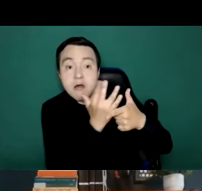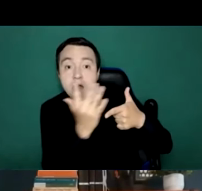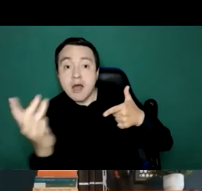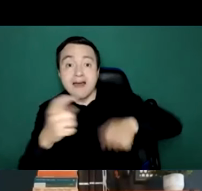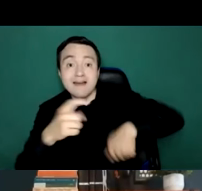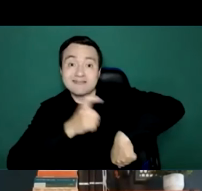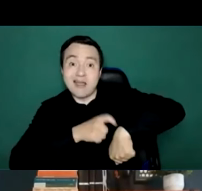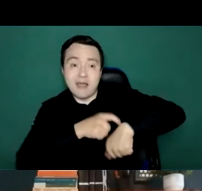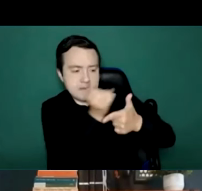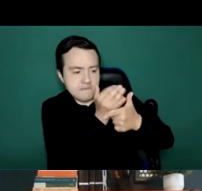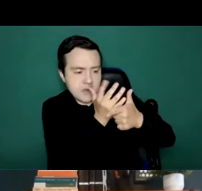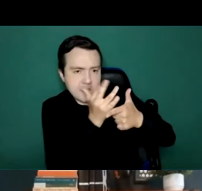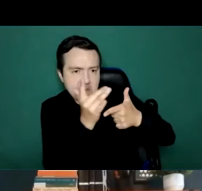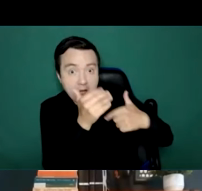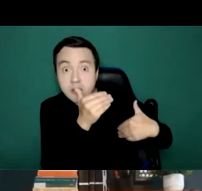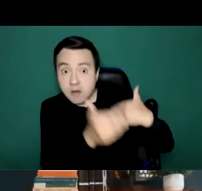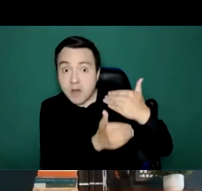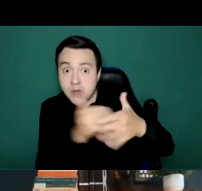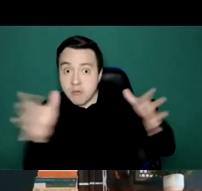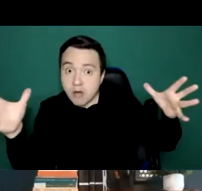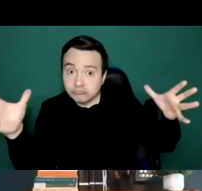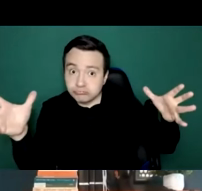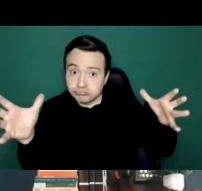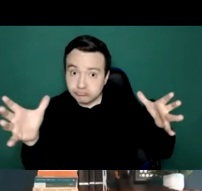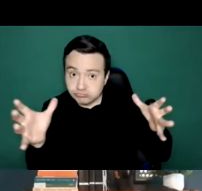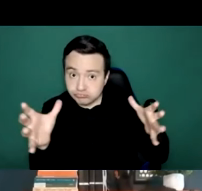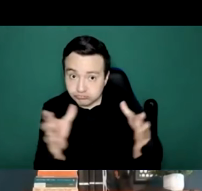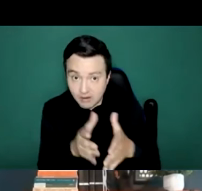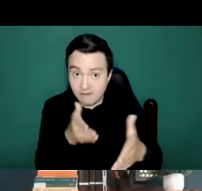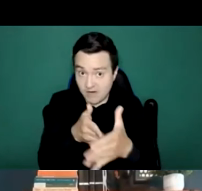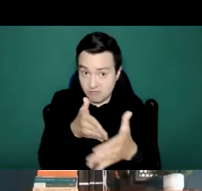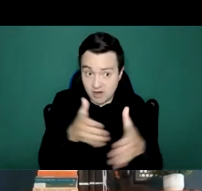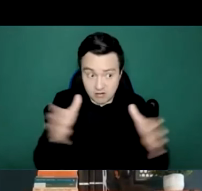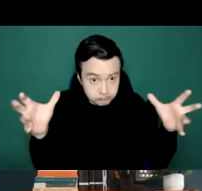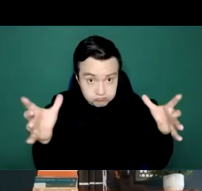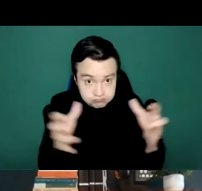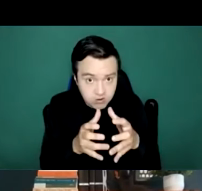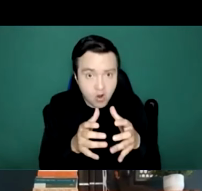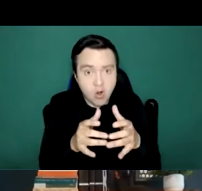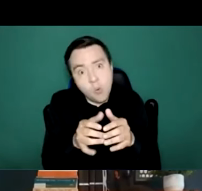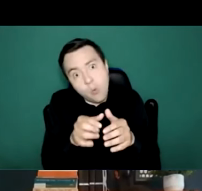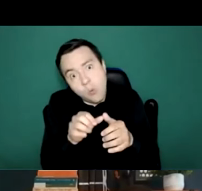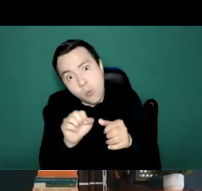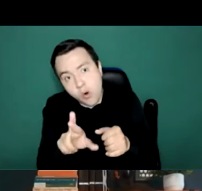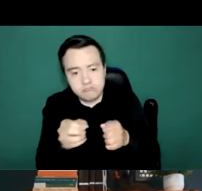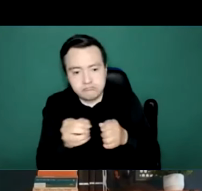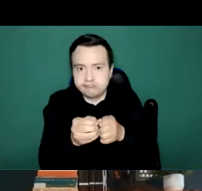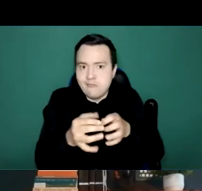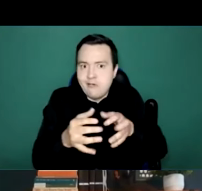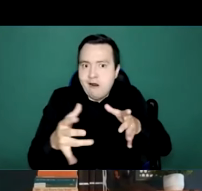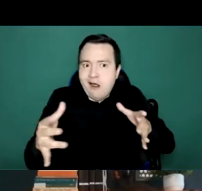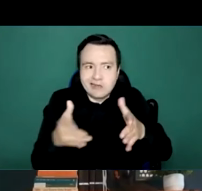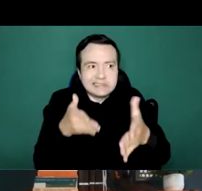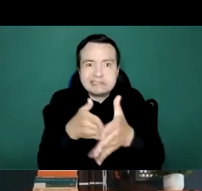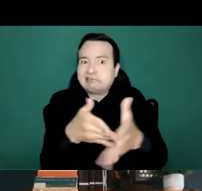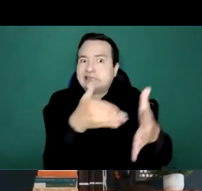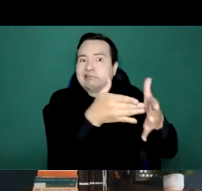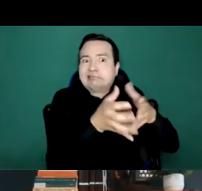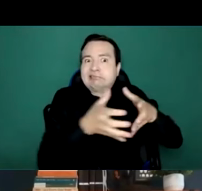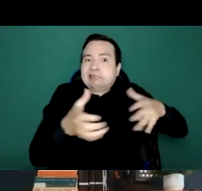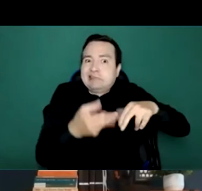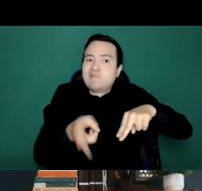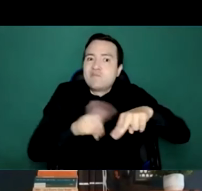achieved by countries in reducing and eliminating the access barriers progressively. The second message that I find